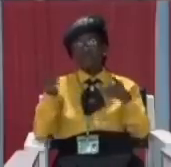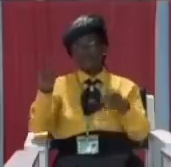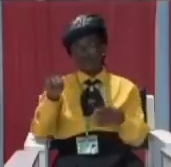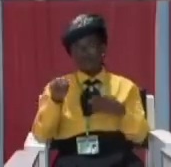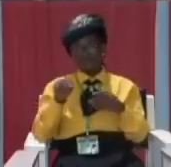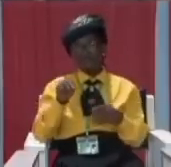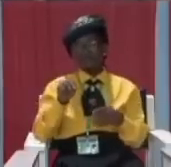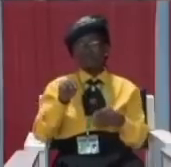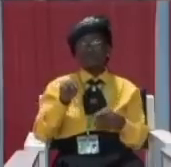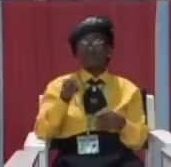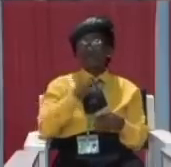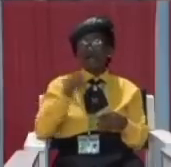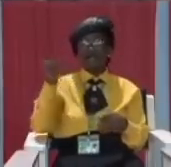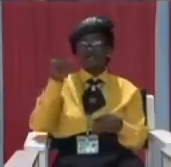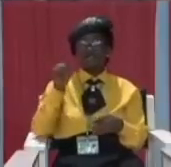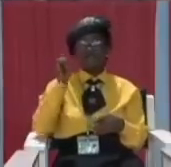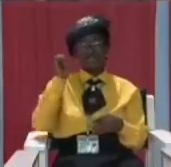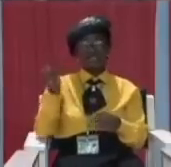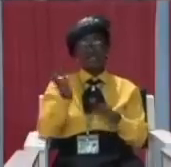And they left.